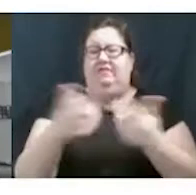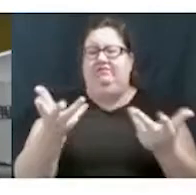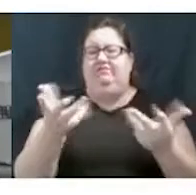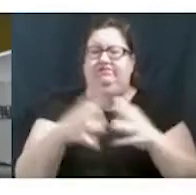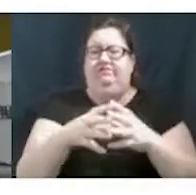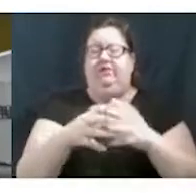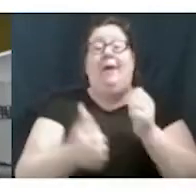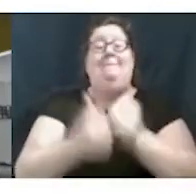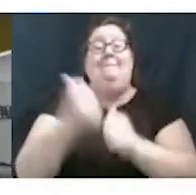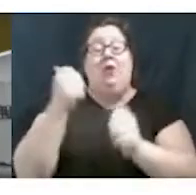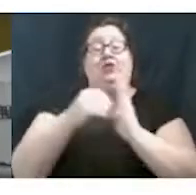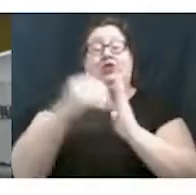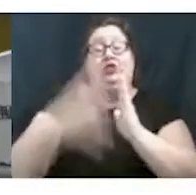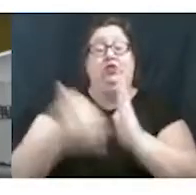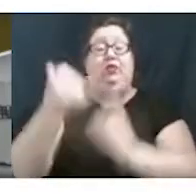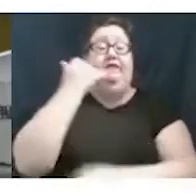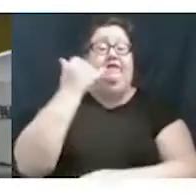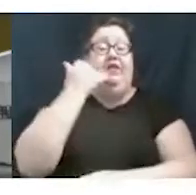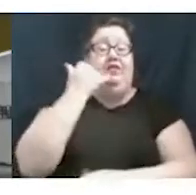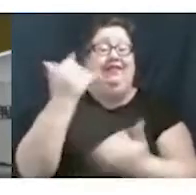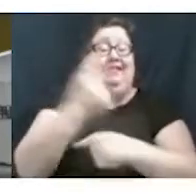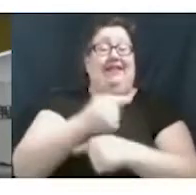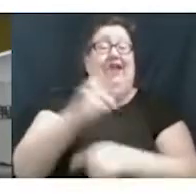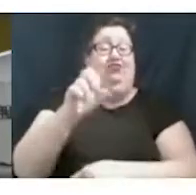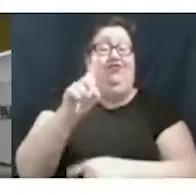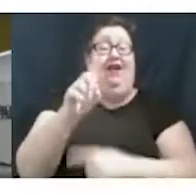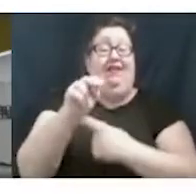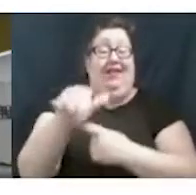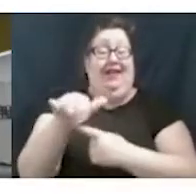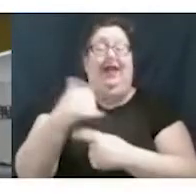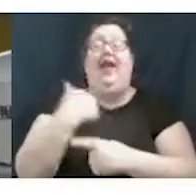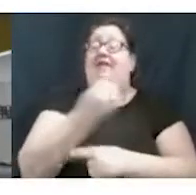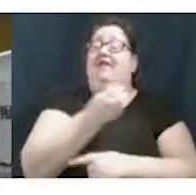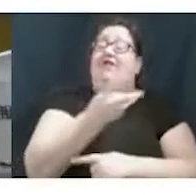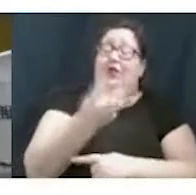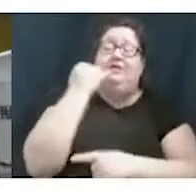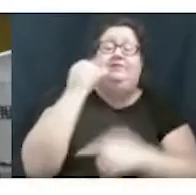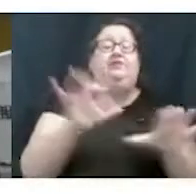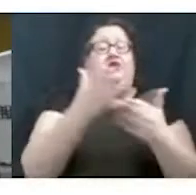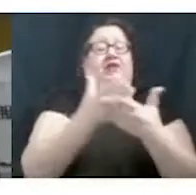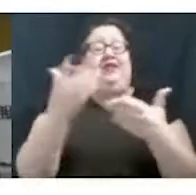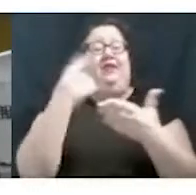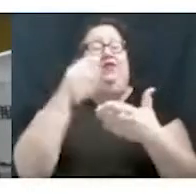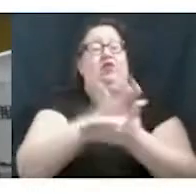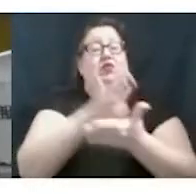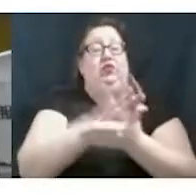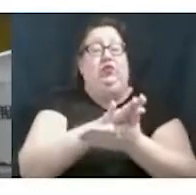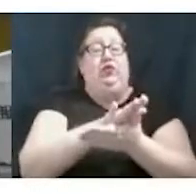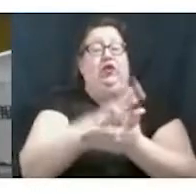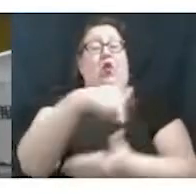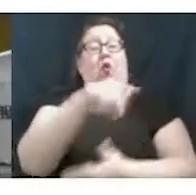mostly student phones these days, Rodney. I do have a few that if they were doing something for the school or those that I